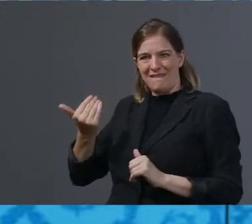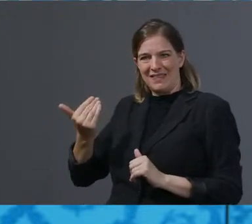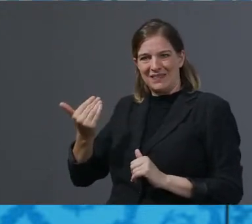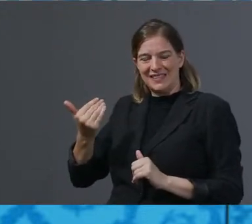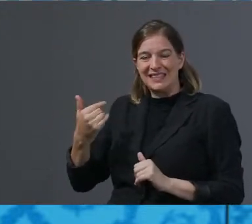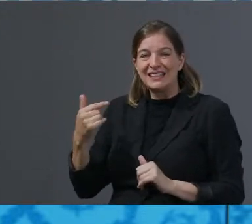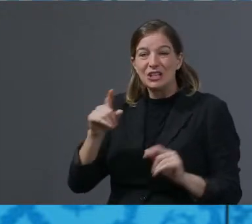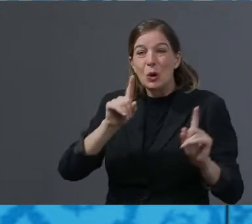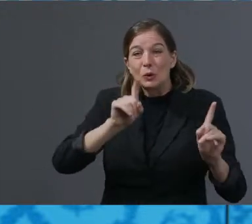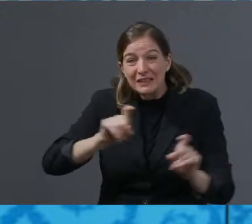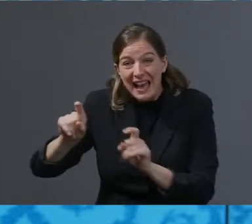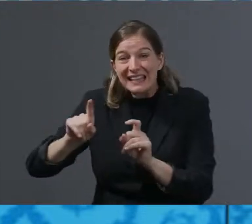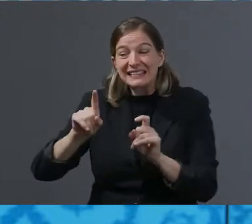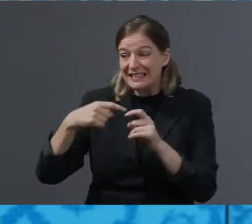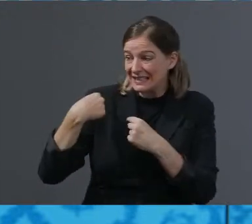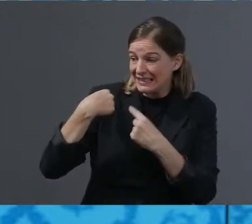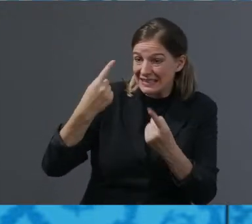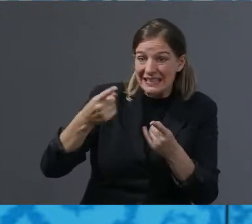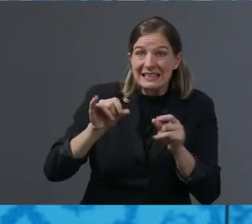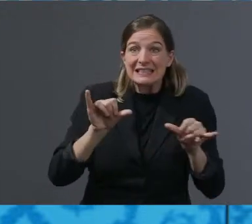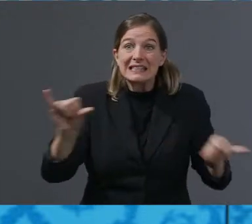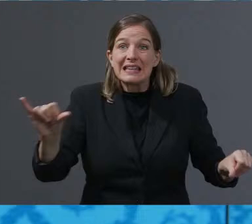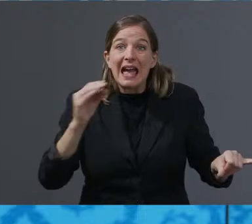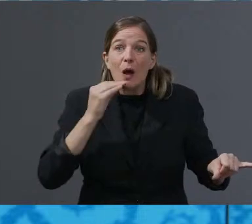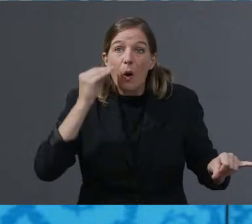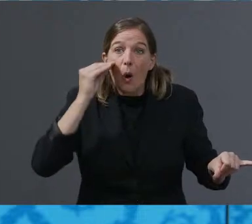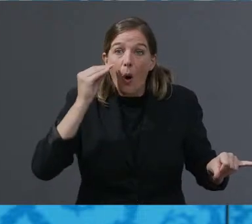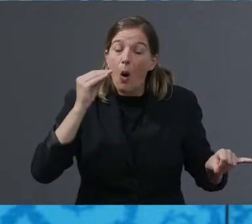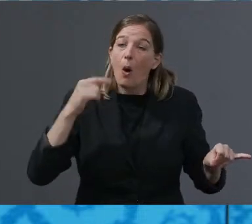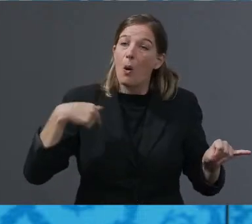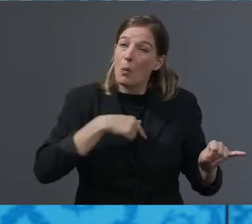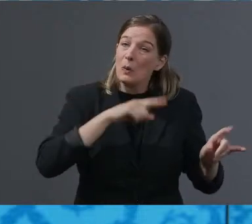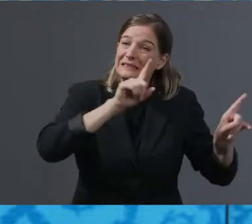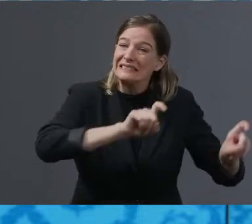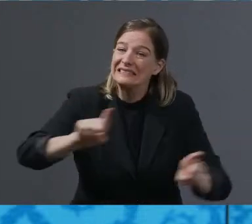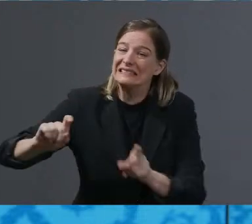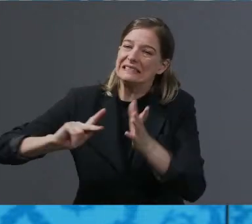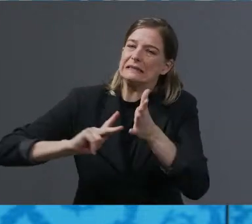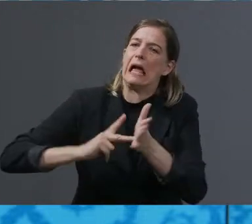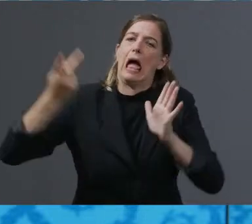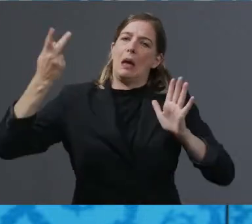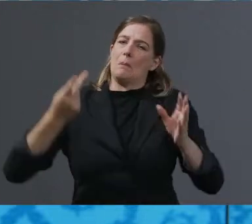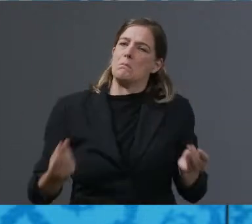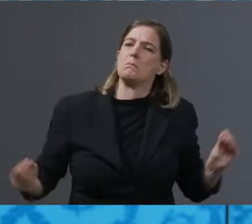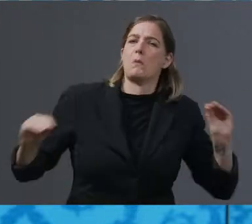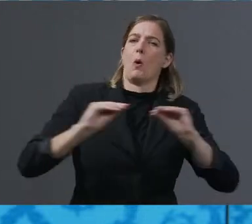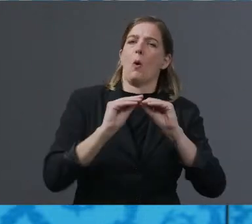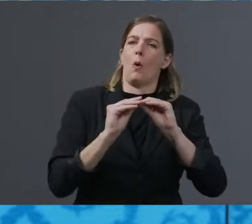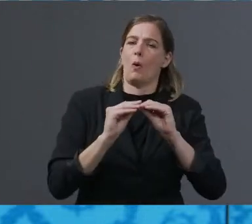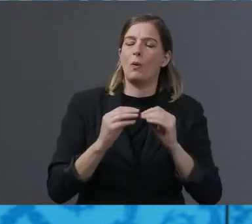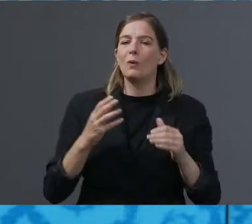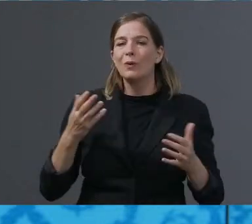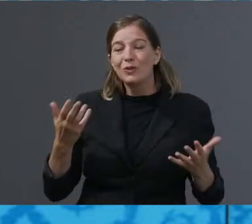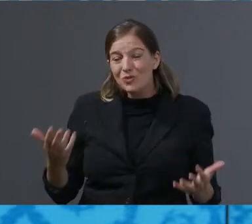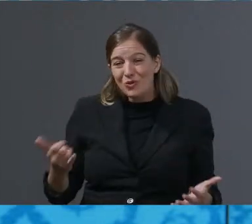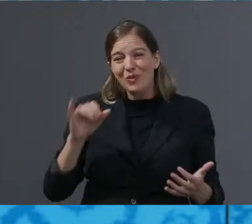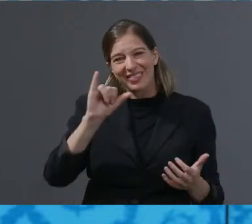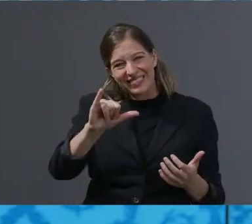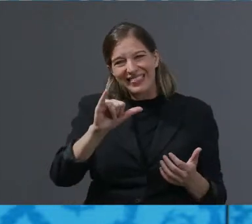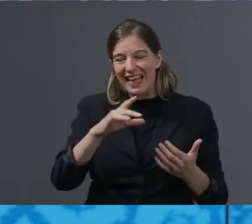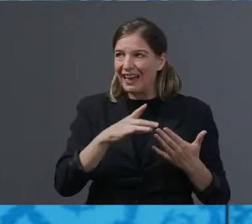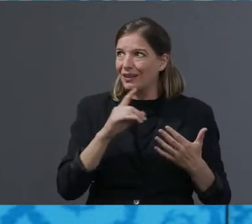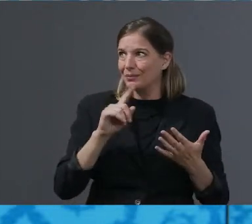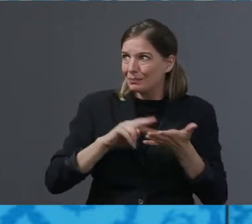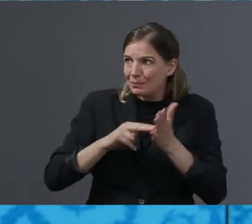the stay-at-home order. That, in addition to an increase in positivity, naturally results in